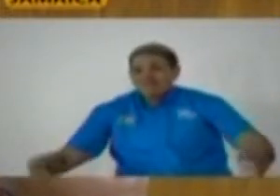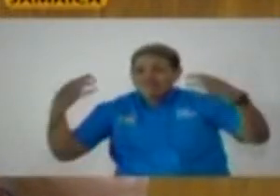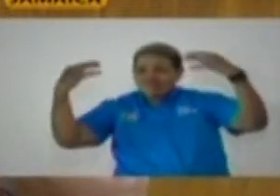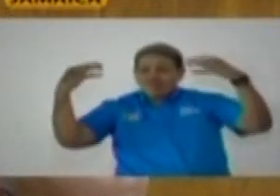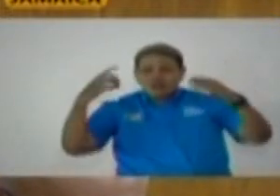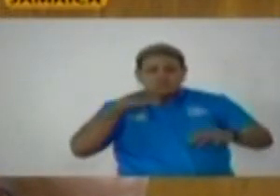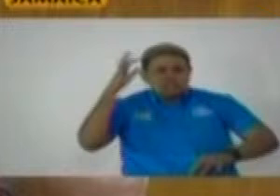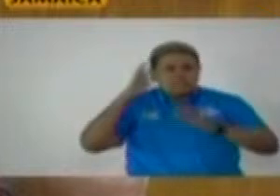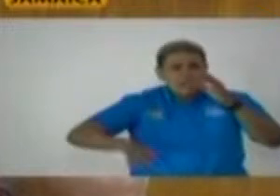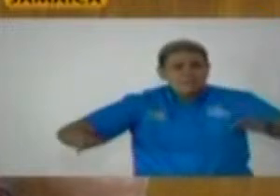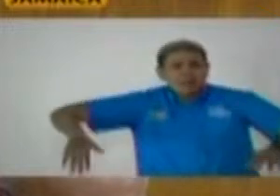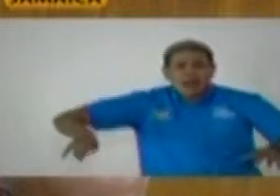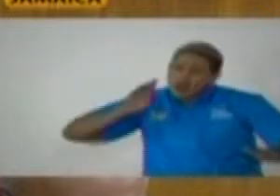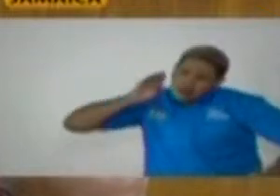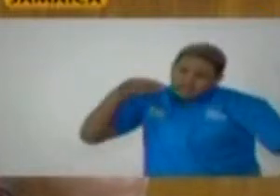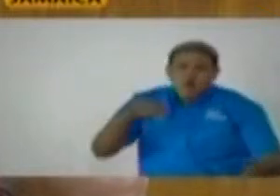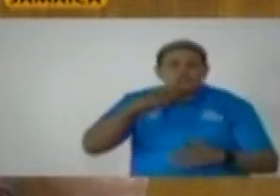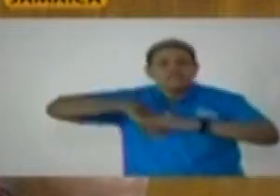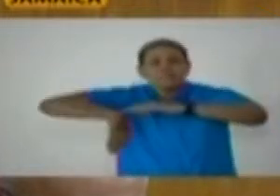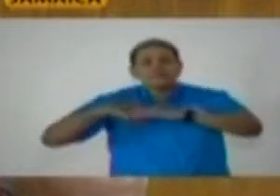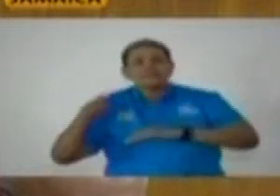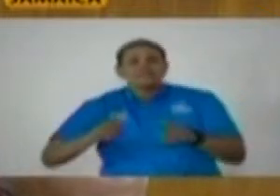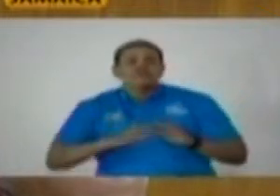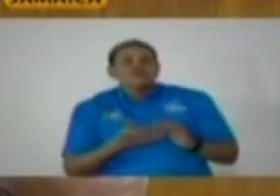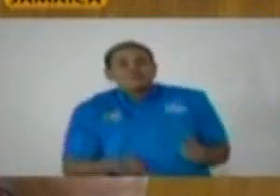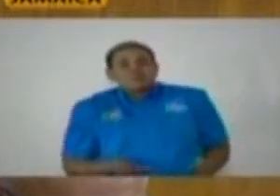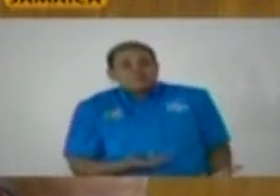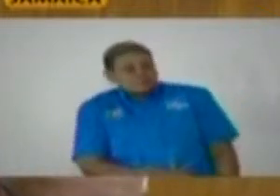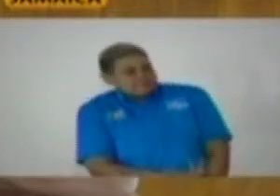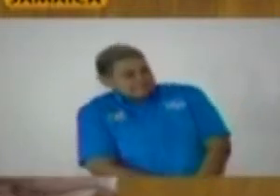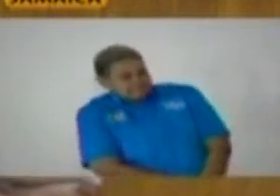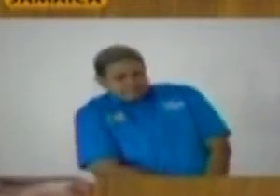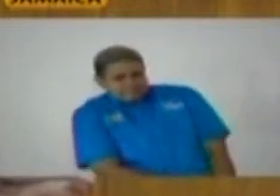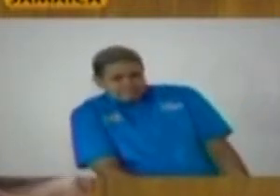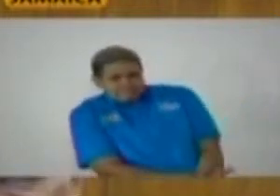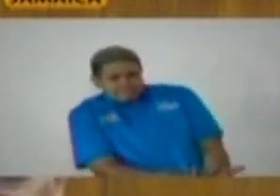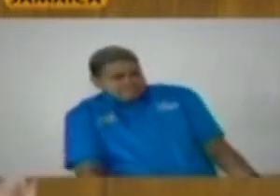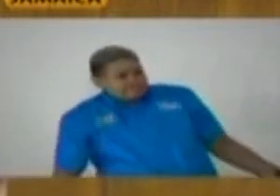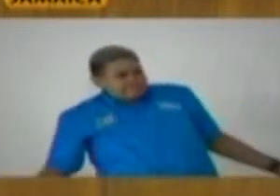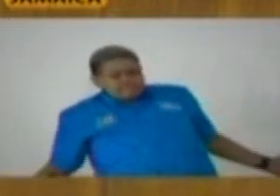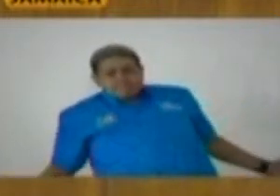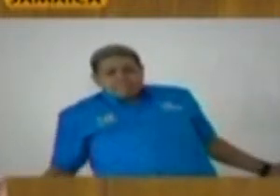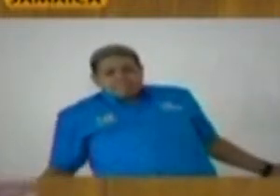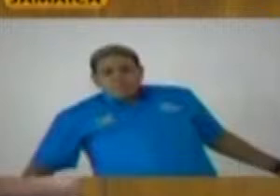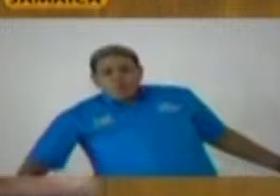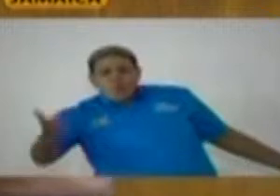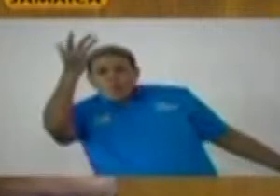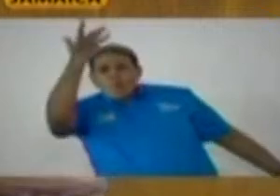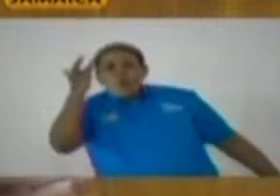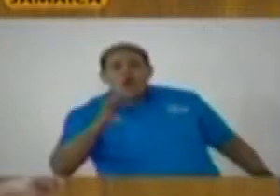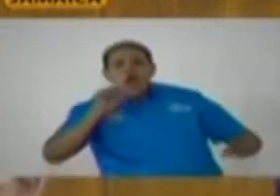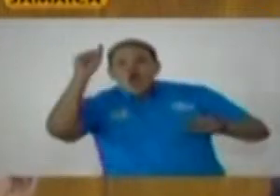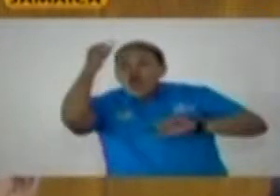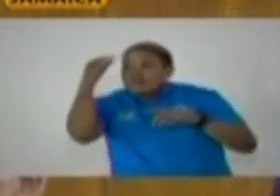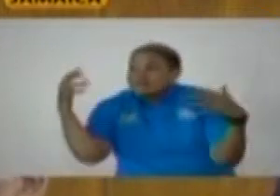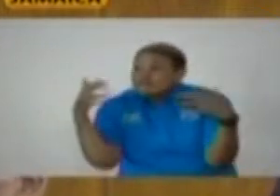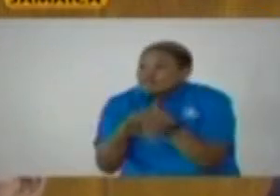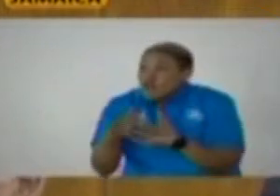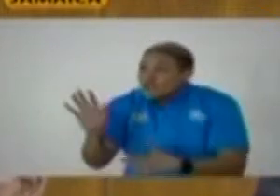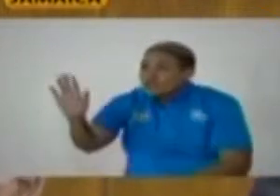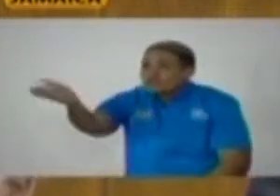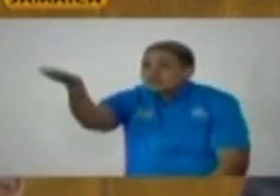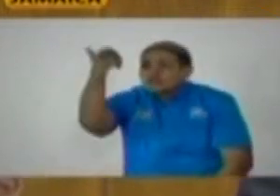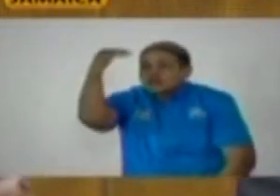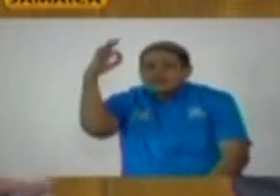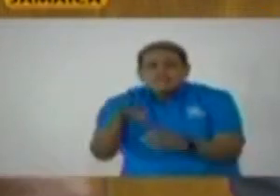not address the basic needs of the Jamaican people? Why is the government afraid to face the